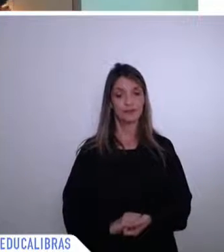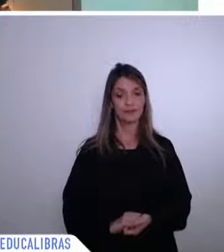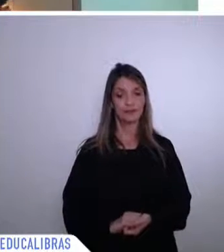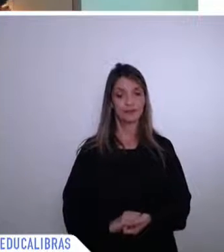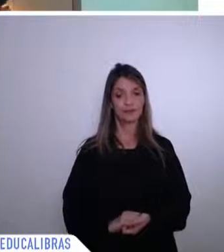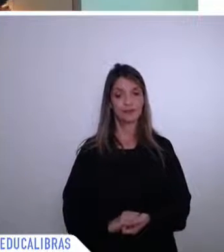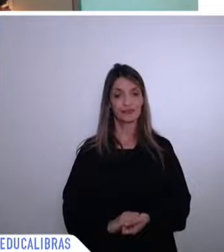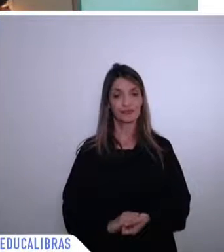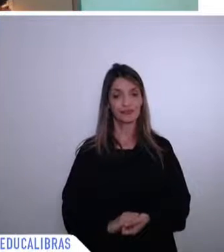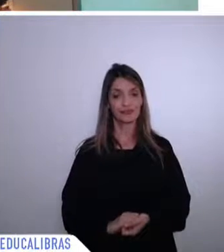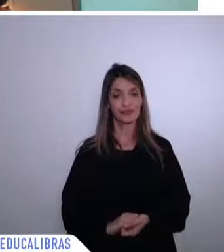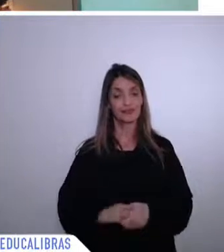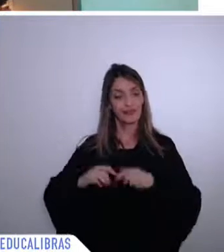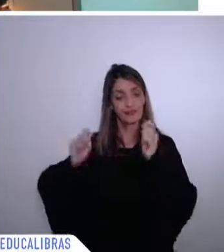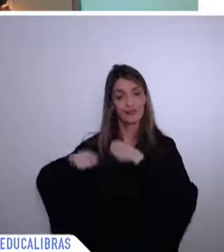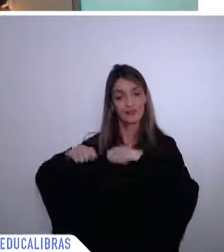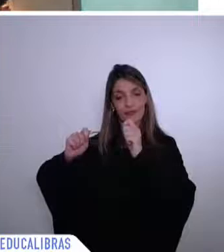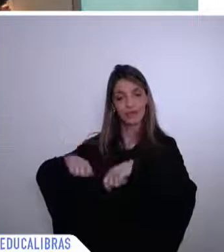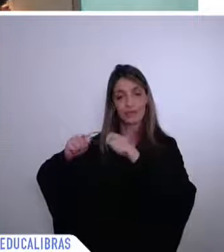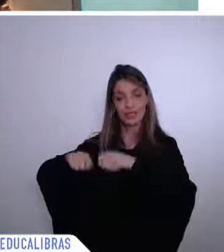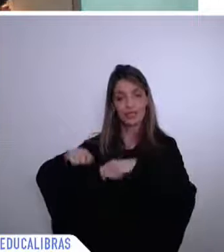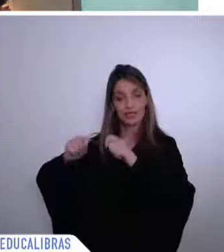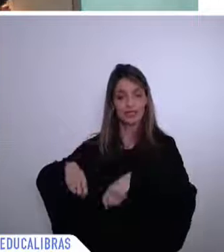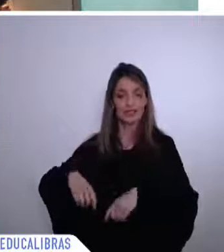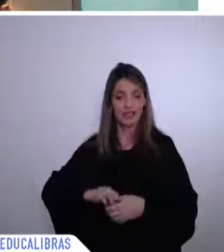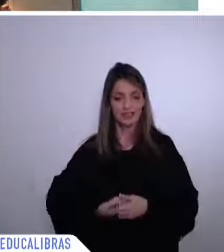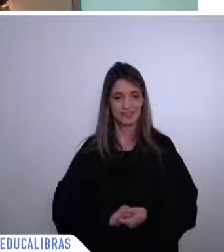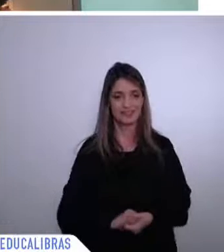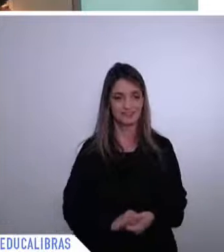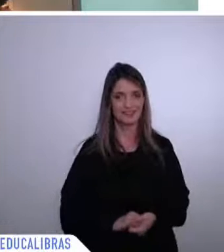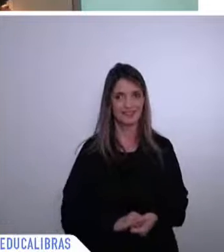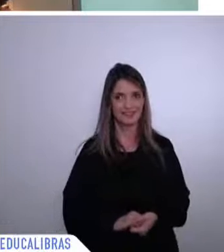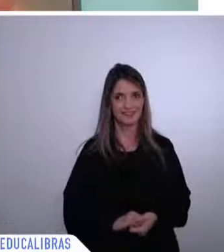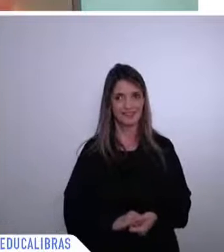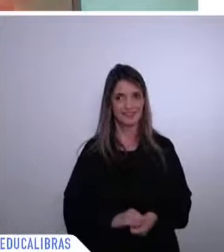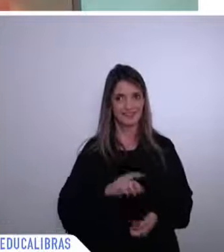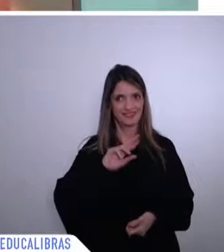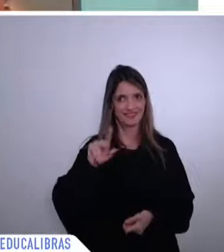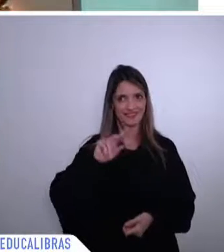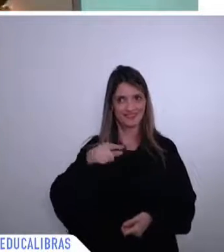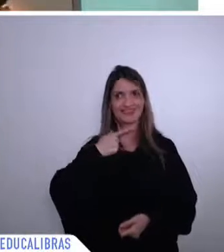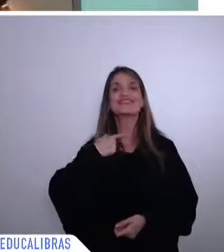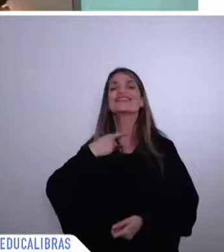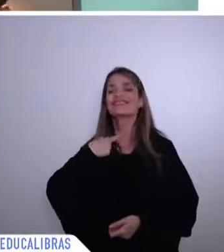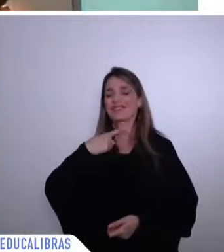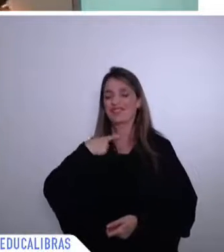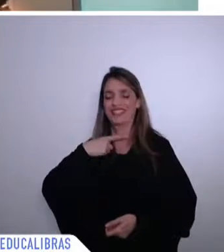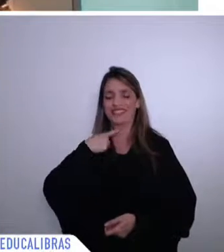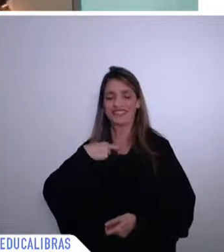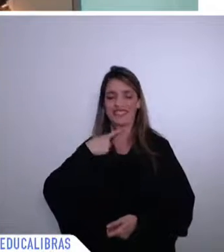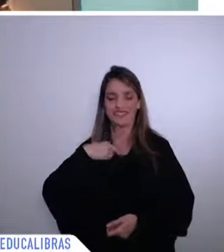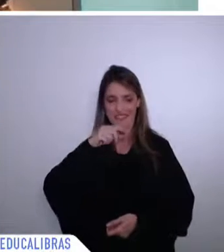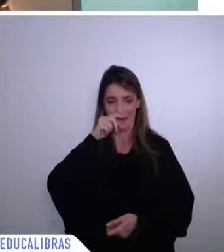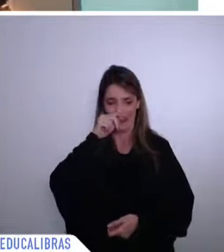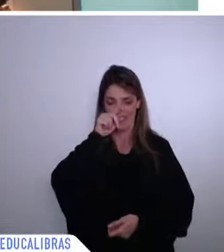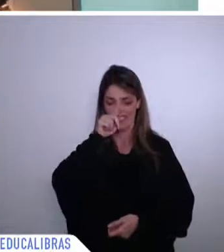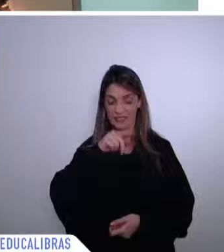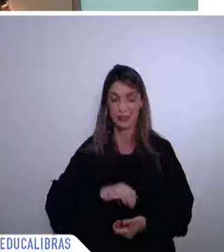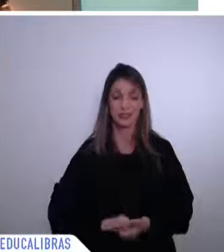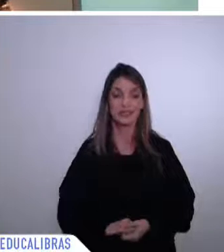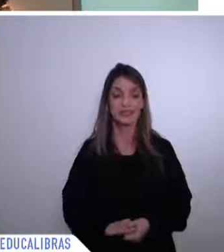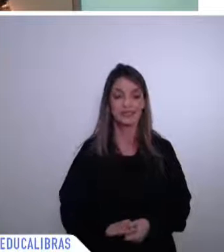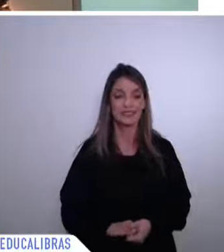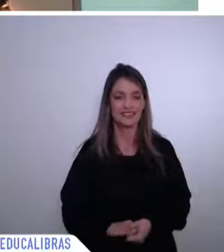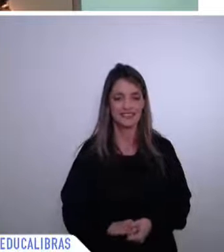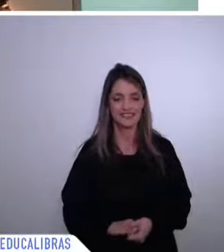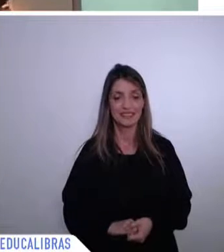So in a scheme, when the uncertainty happens, there's a possibility of a future event that is not desired. We look at this